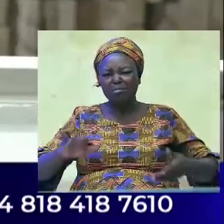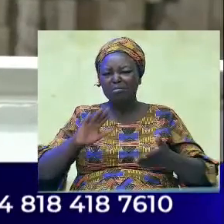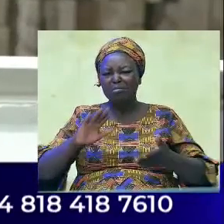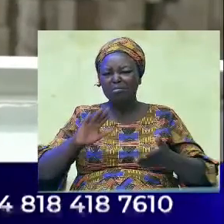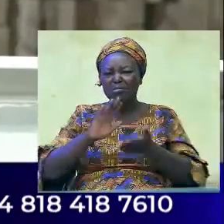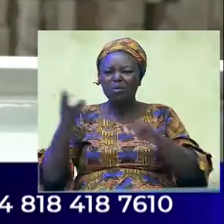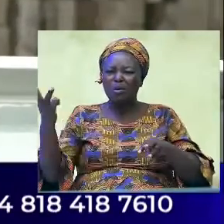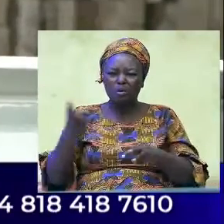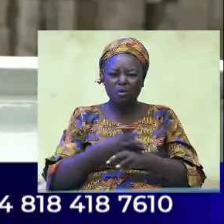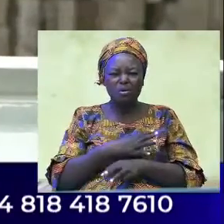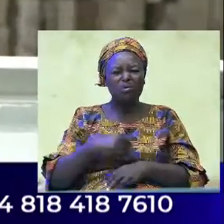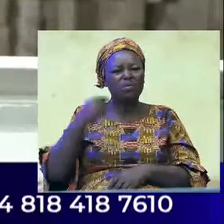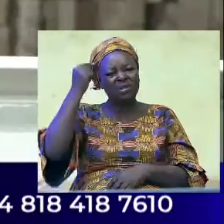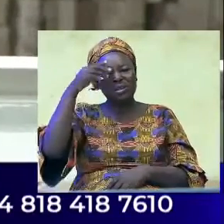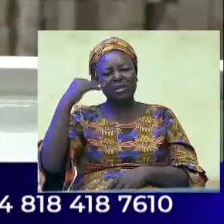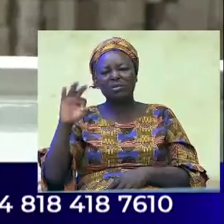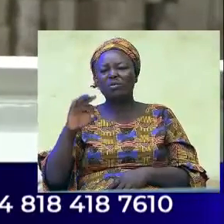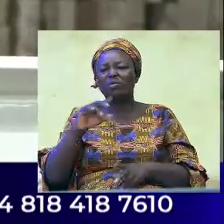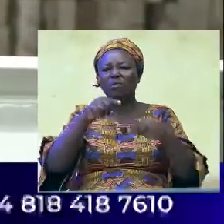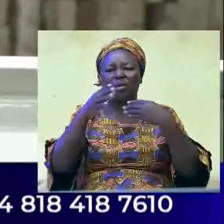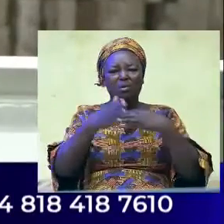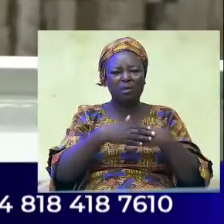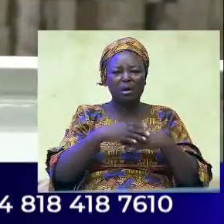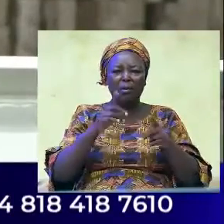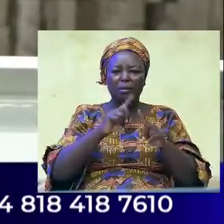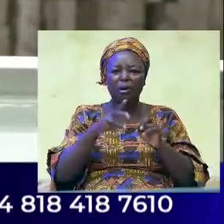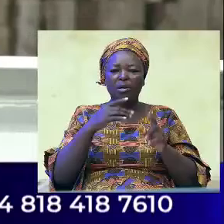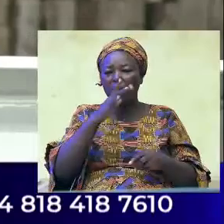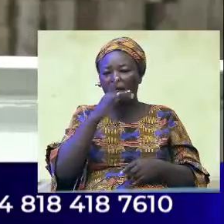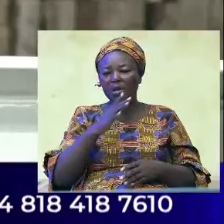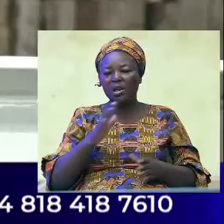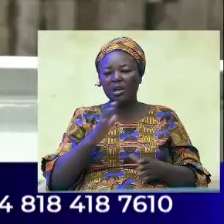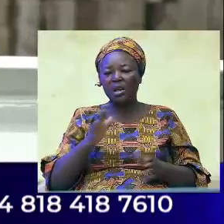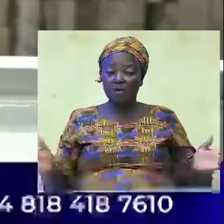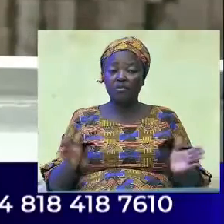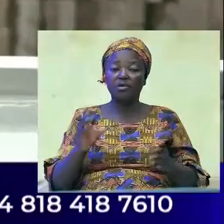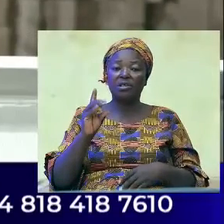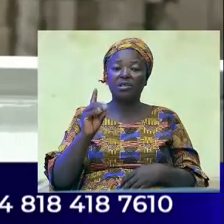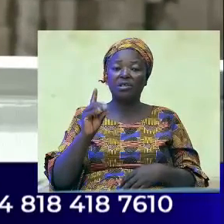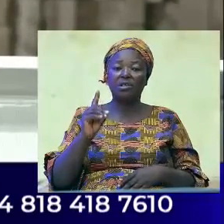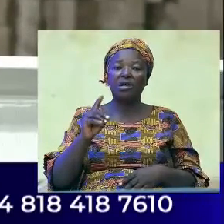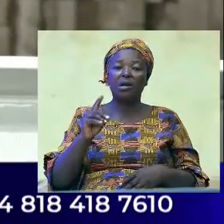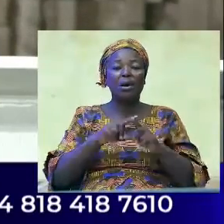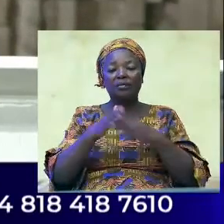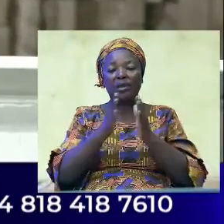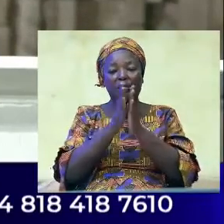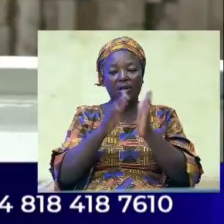pain became worse. He was even discouraged, thinking of going back, but the mother